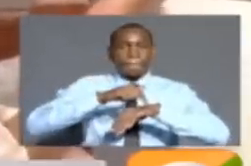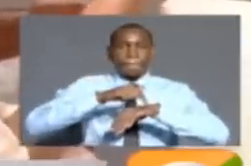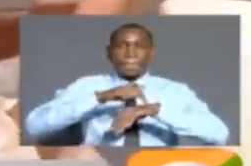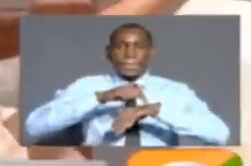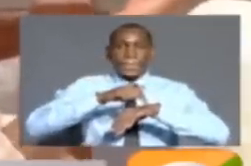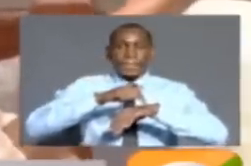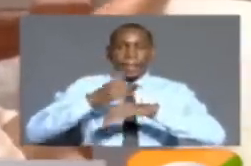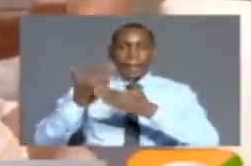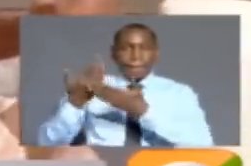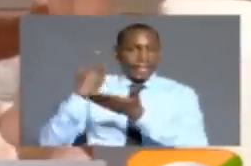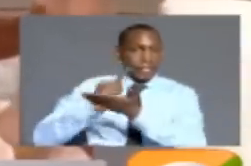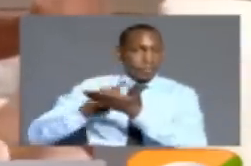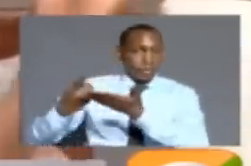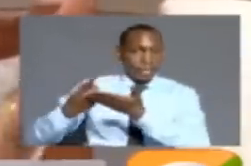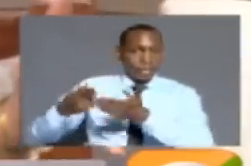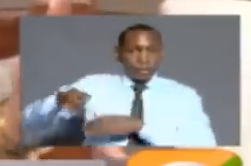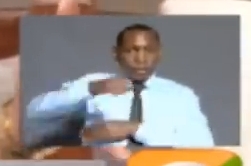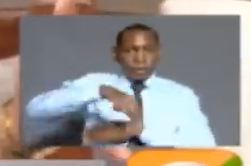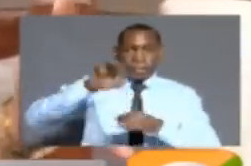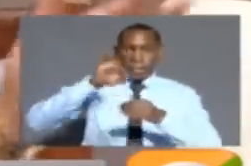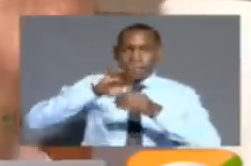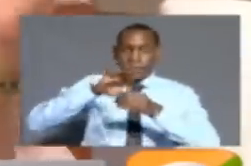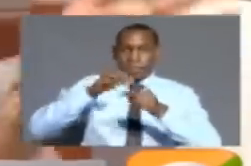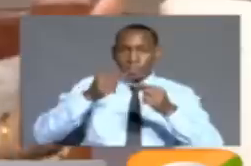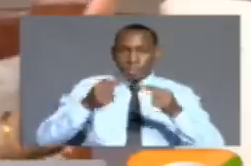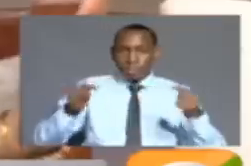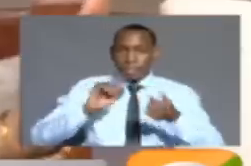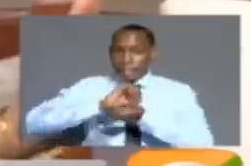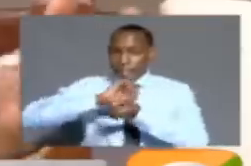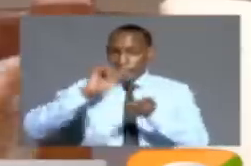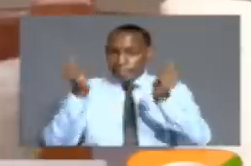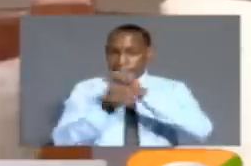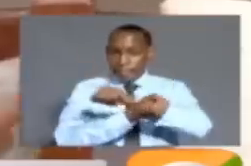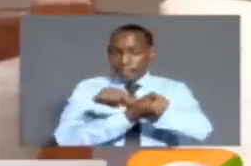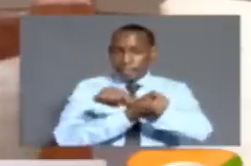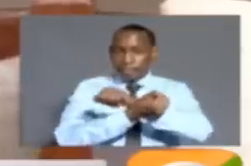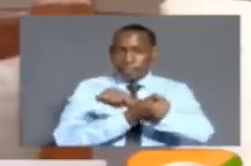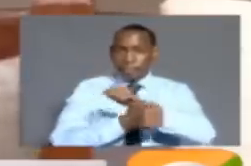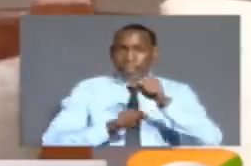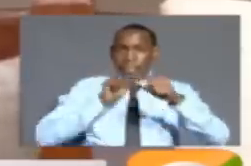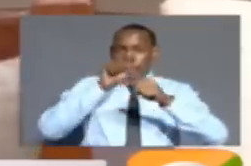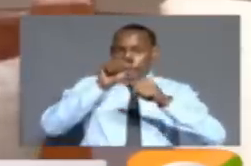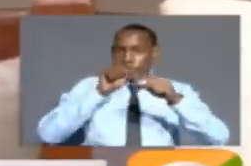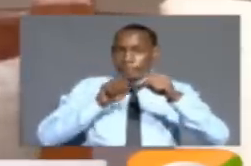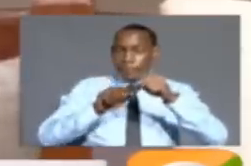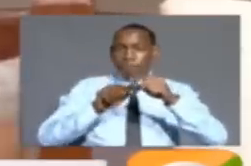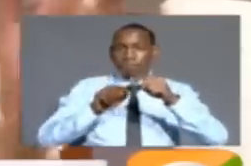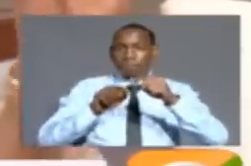as last week, we voted against, or we amended the division against